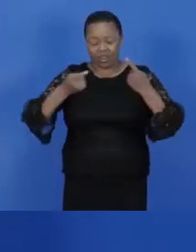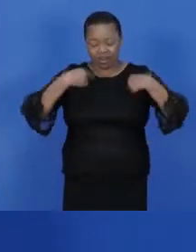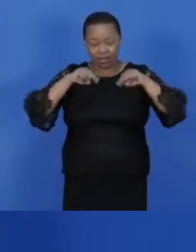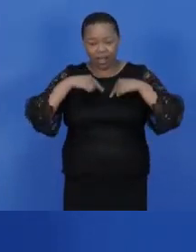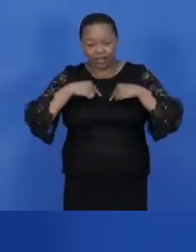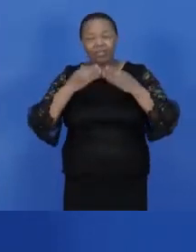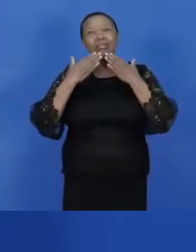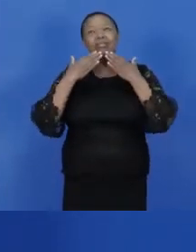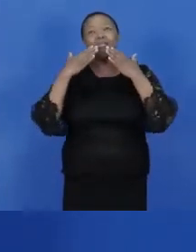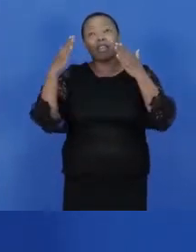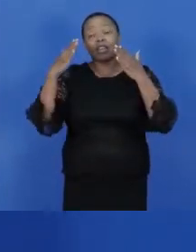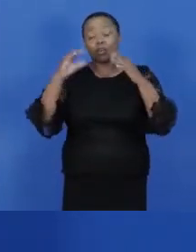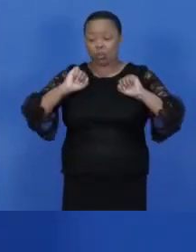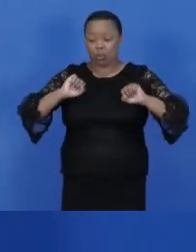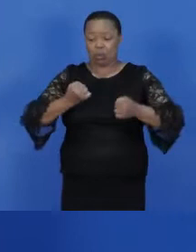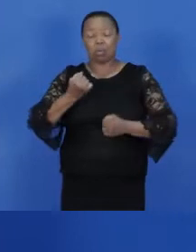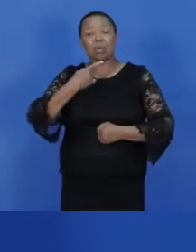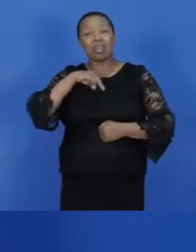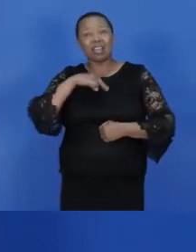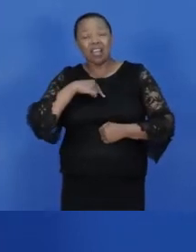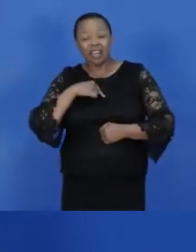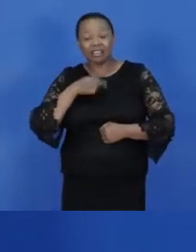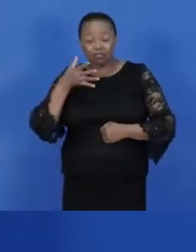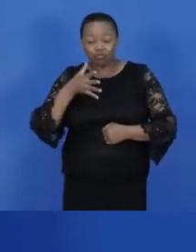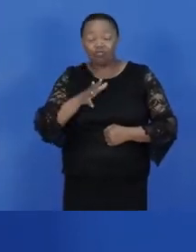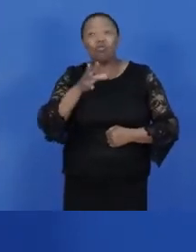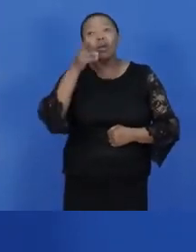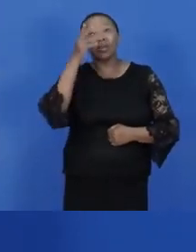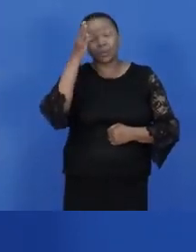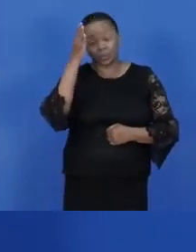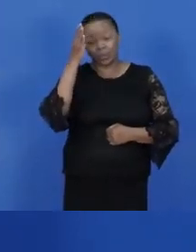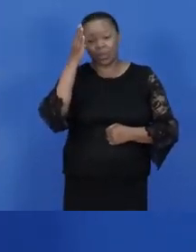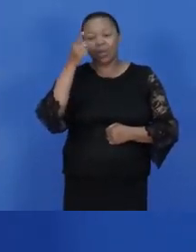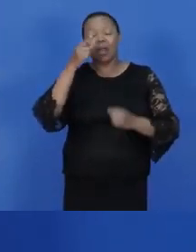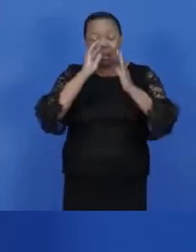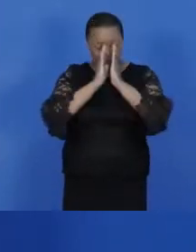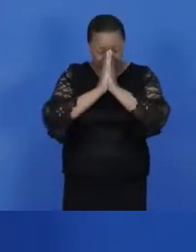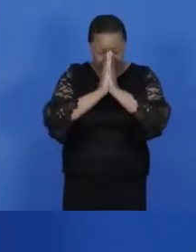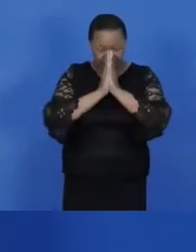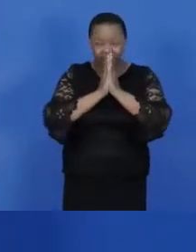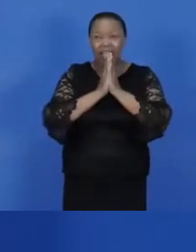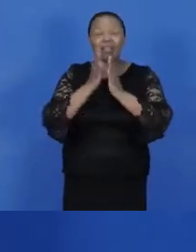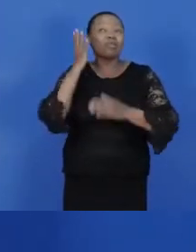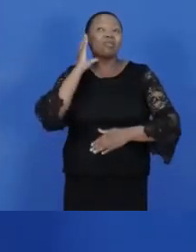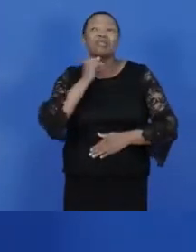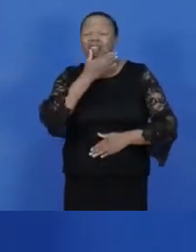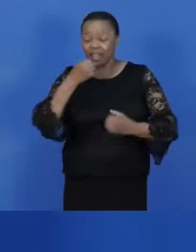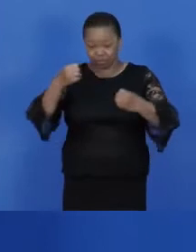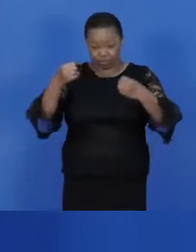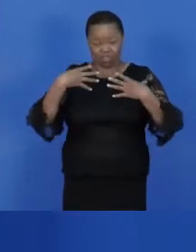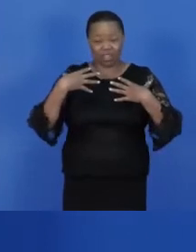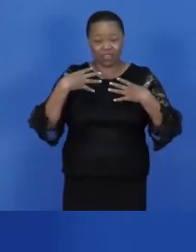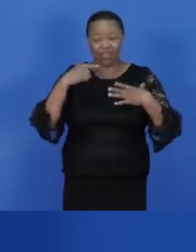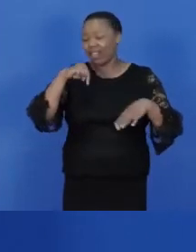morning. We thank you, mighty God, for causing us to seek you. And I pray that you give us grace at a season like this. I pray that you